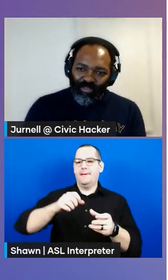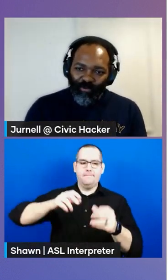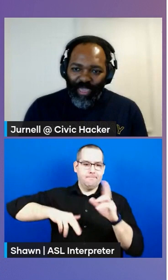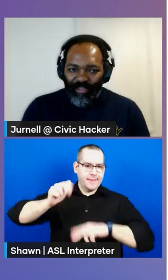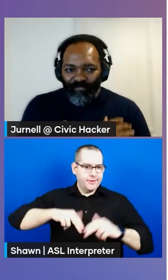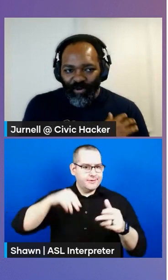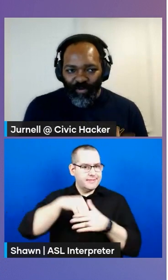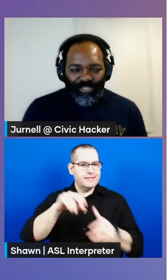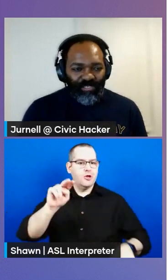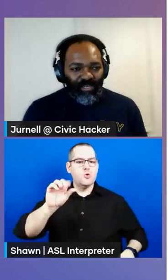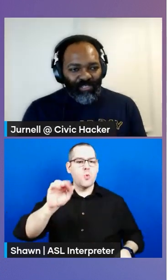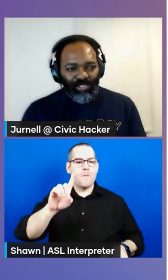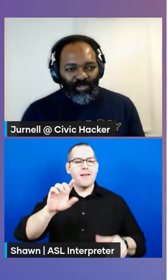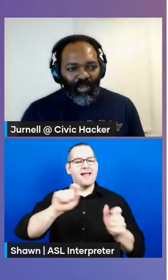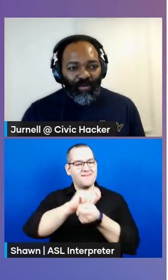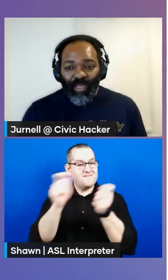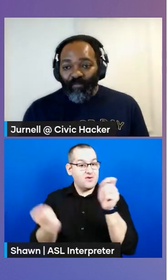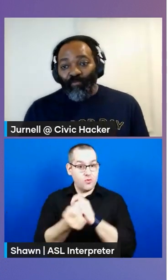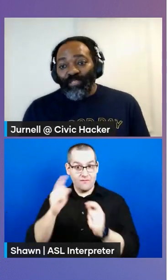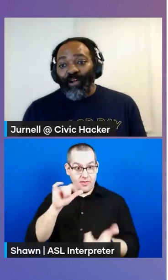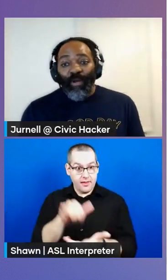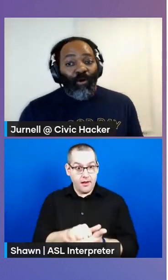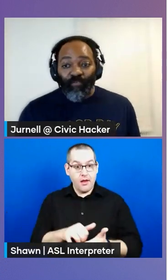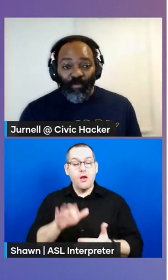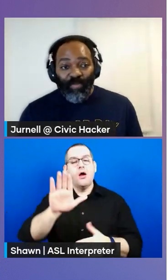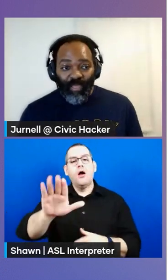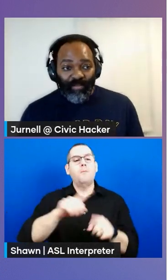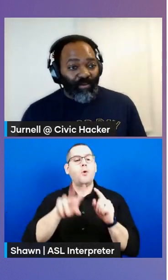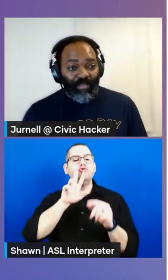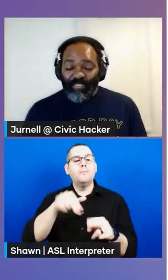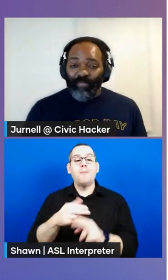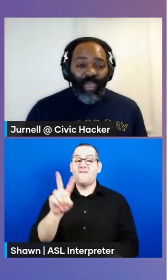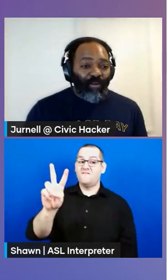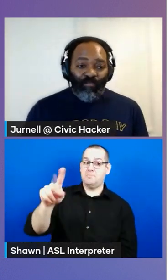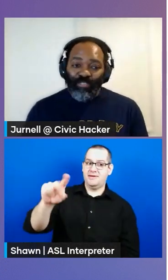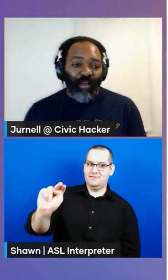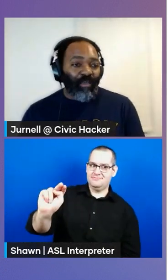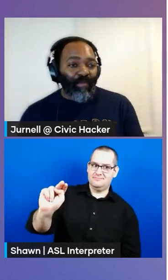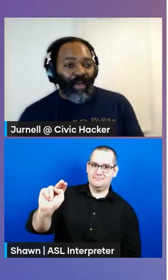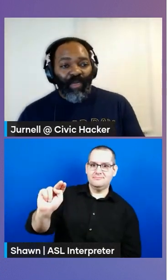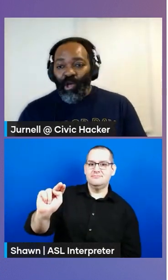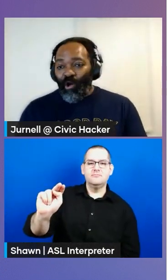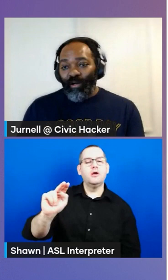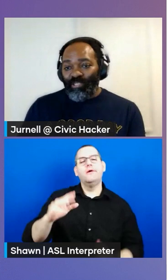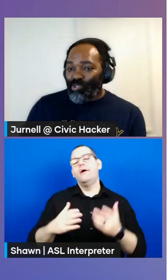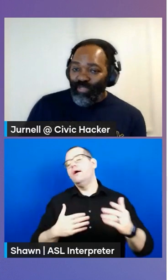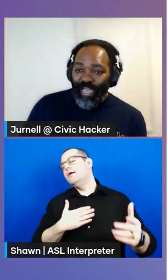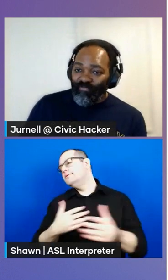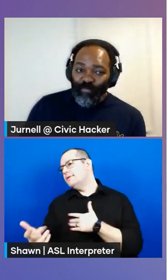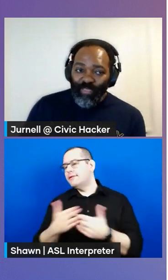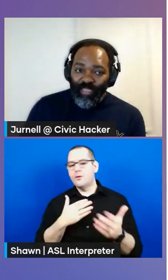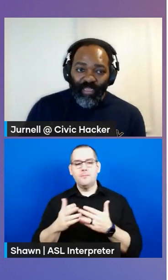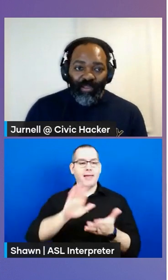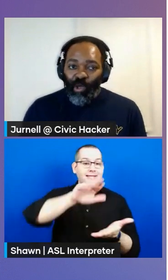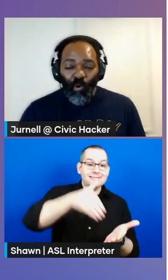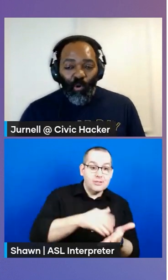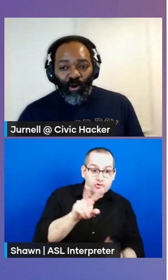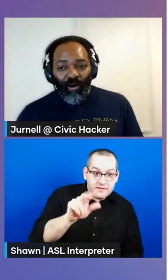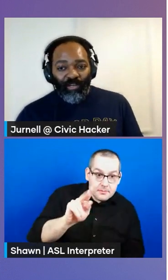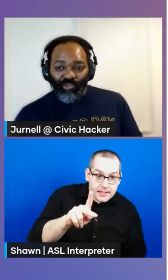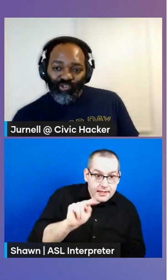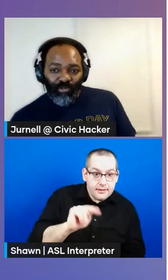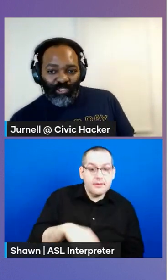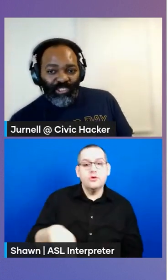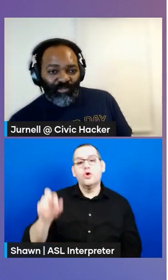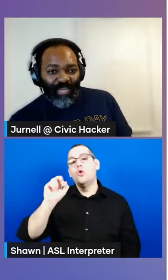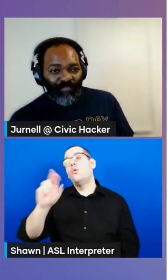you can use the Nomad configuration to do so, but we're talking about over VPN. It doesn't matter if you're talking about a centralized VPN